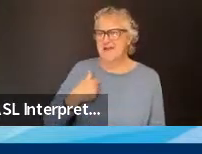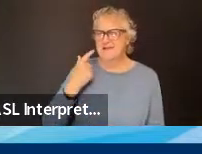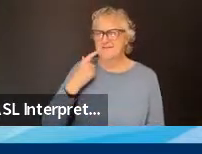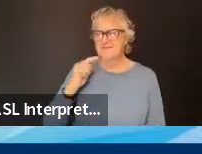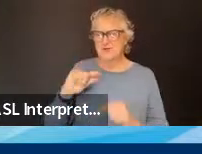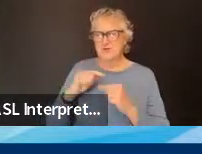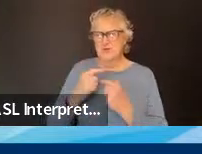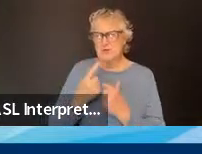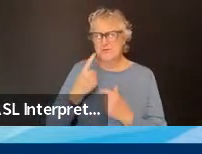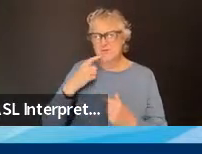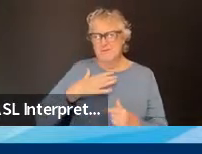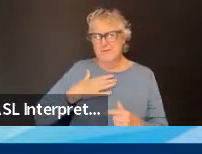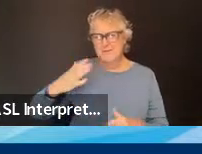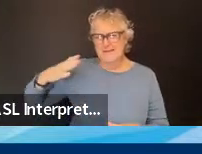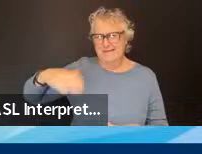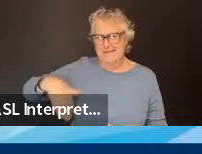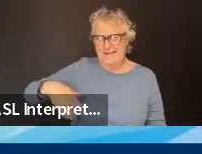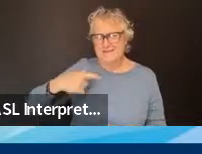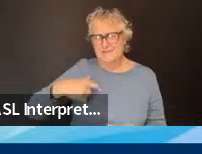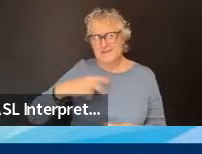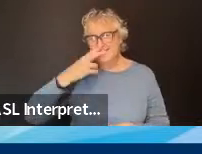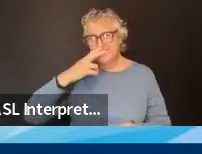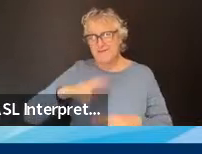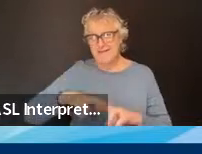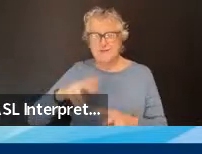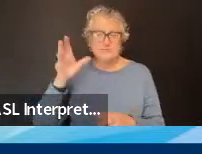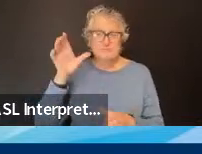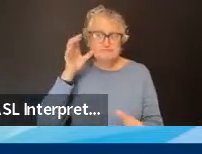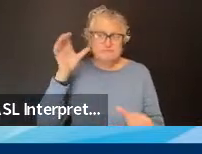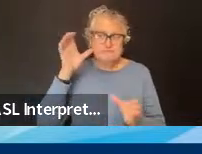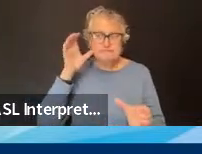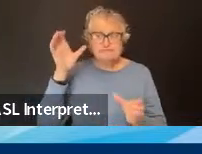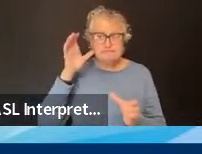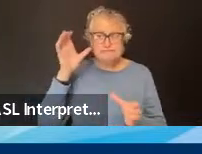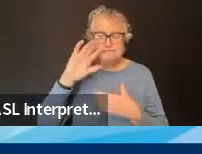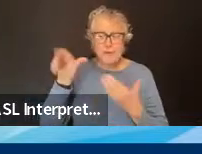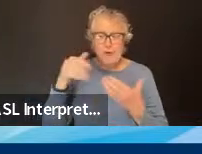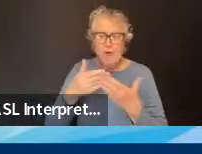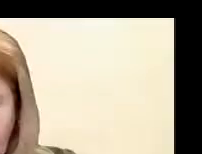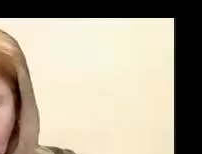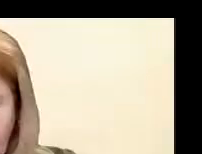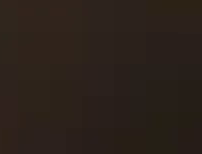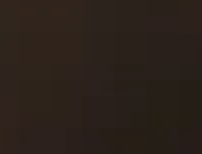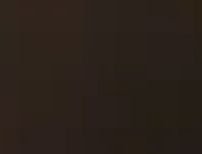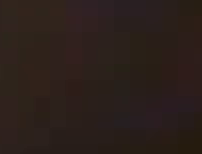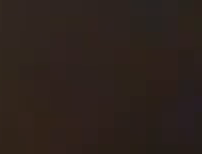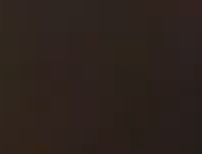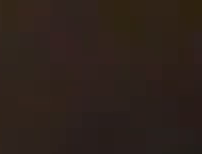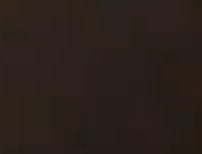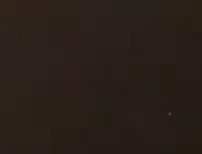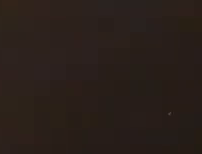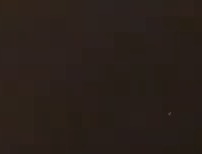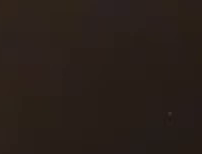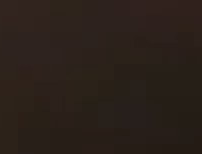been fun to listen behind the scenes. Great report. A question for Chris.